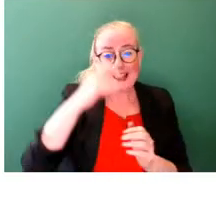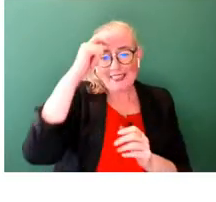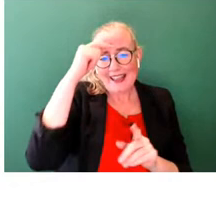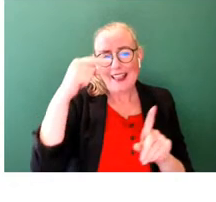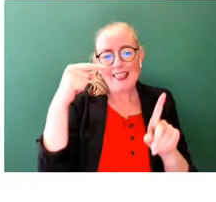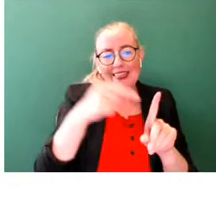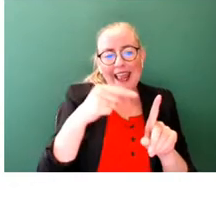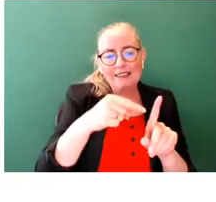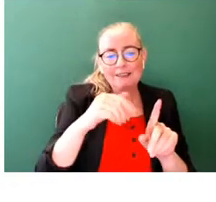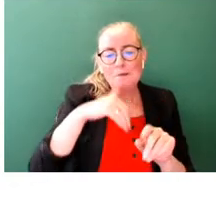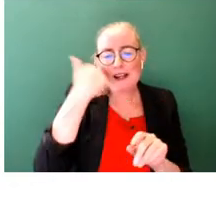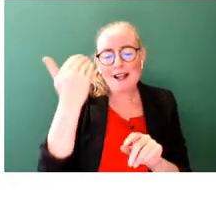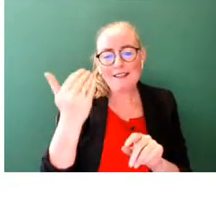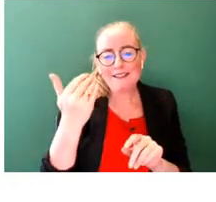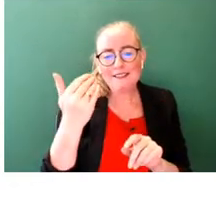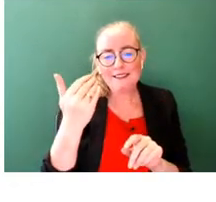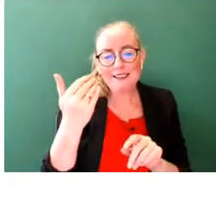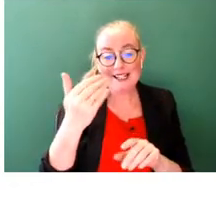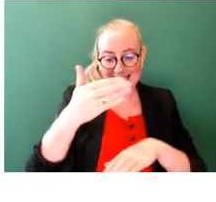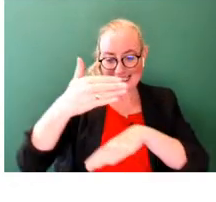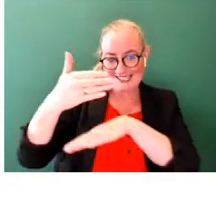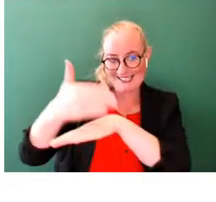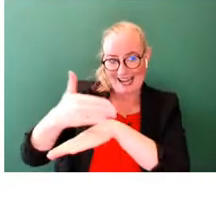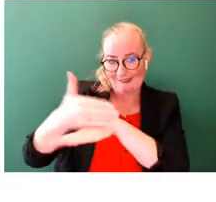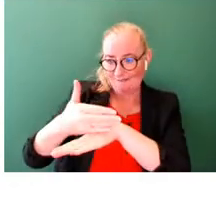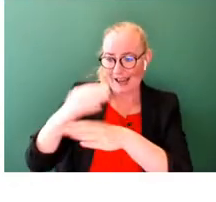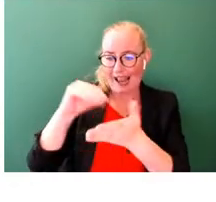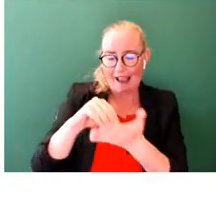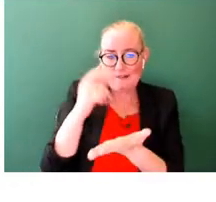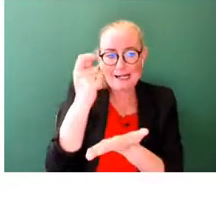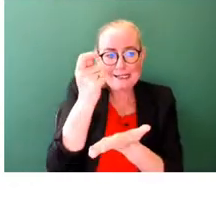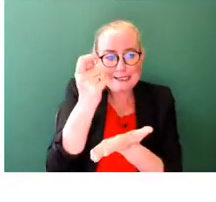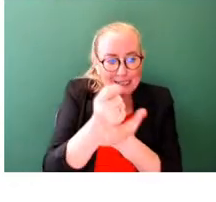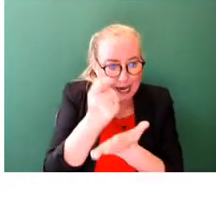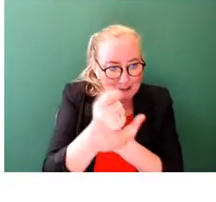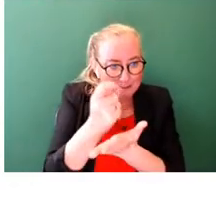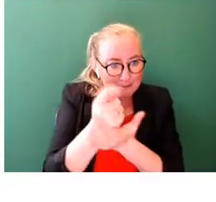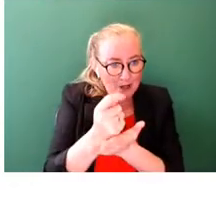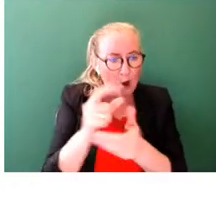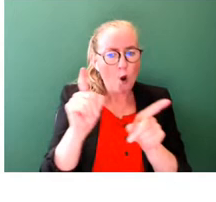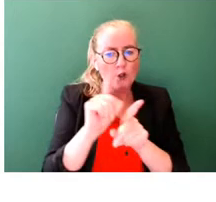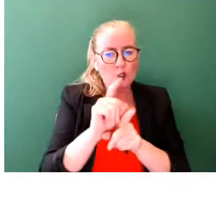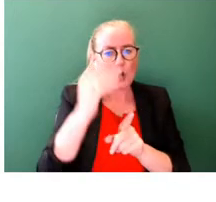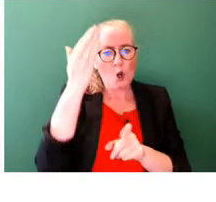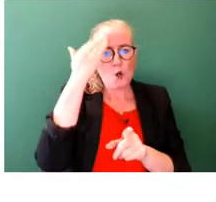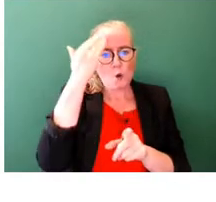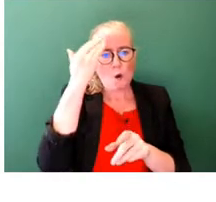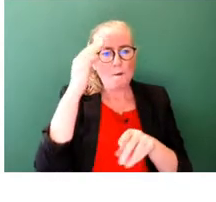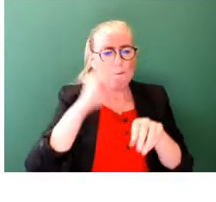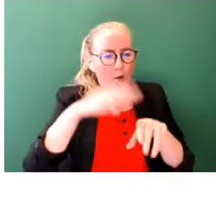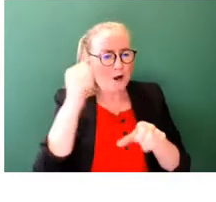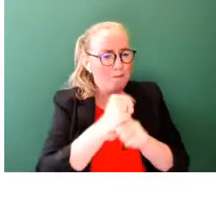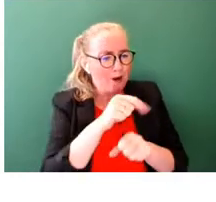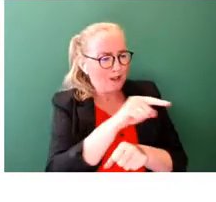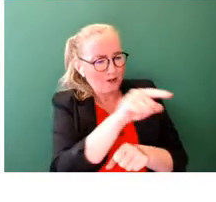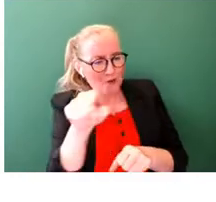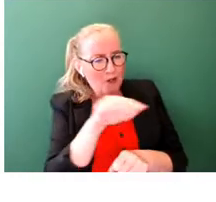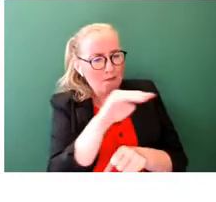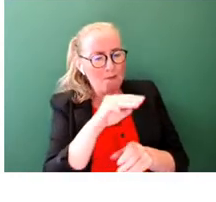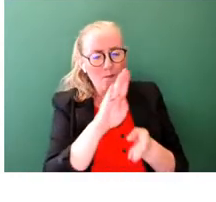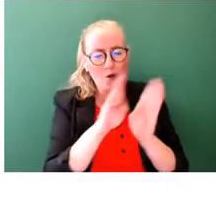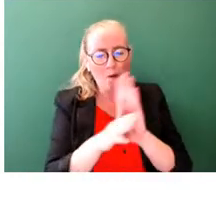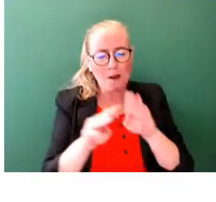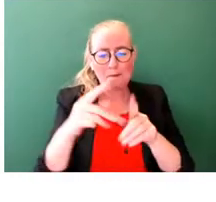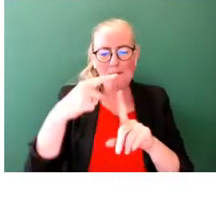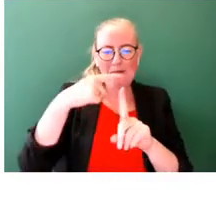down to the staff having the time to spend and also knowing more about people. So it kept that positive